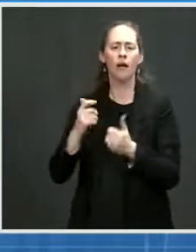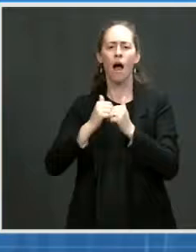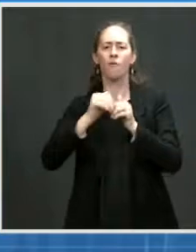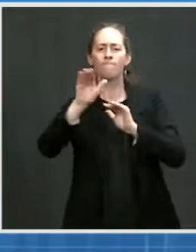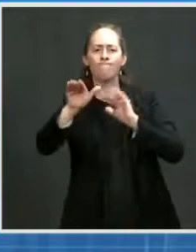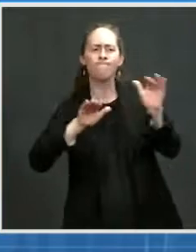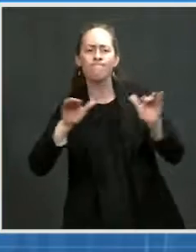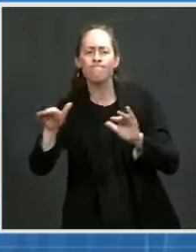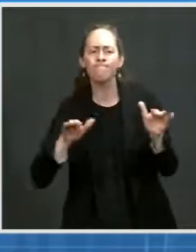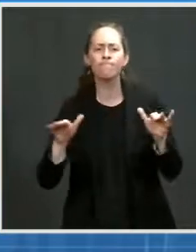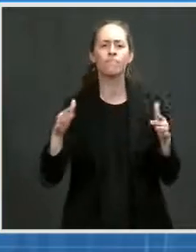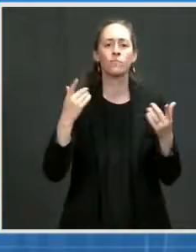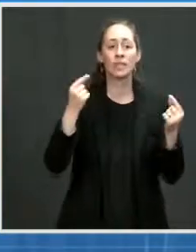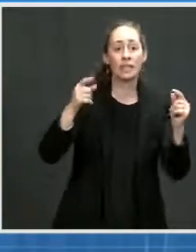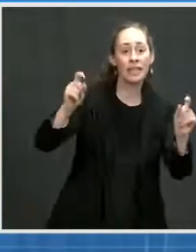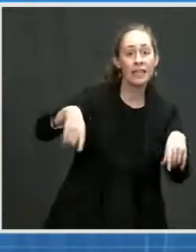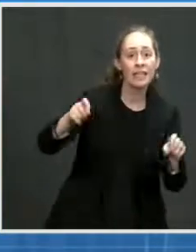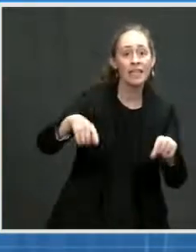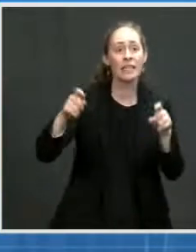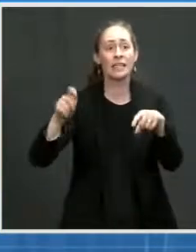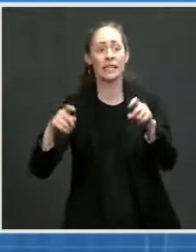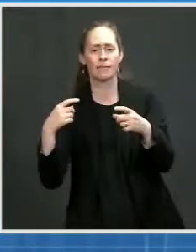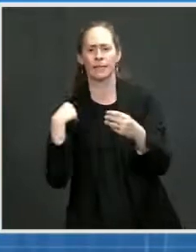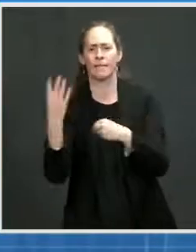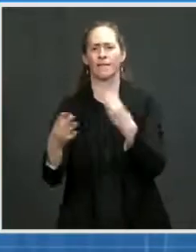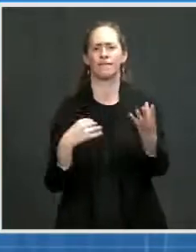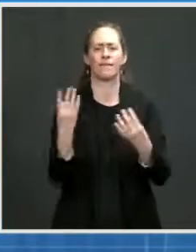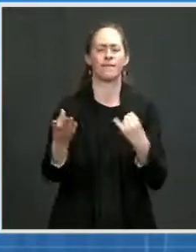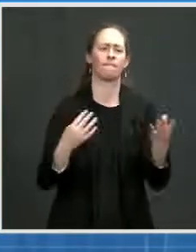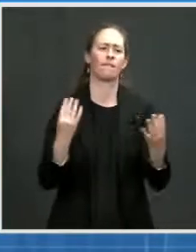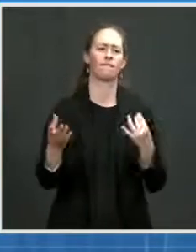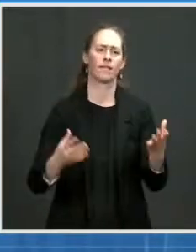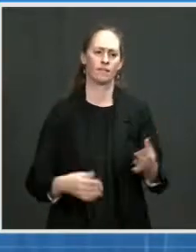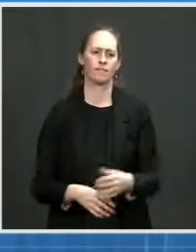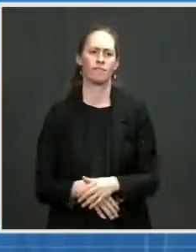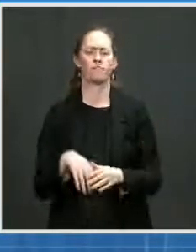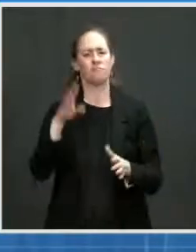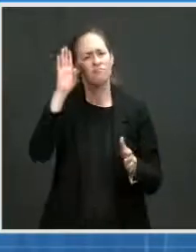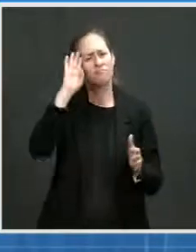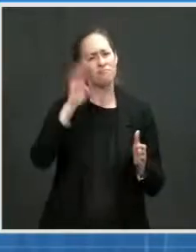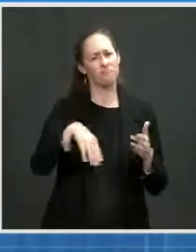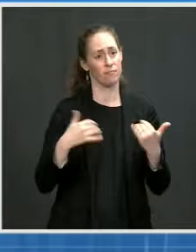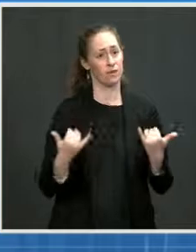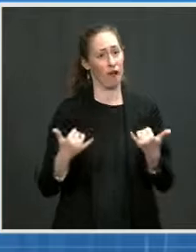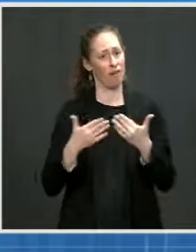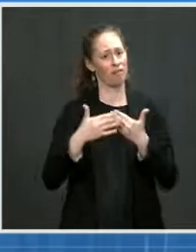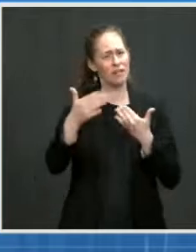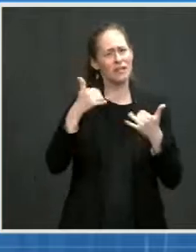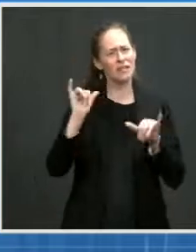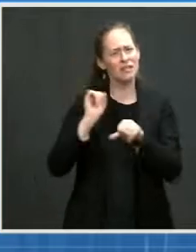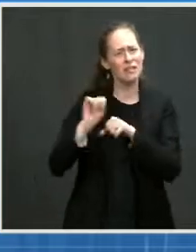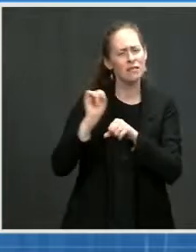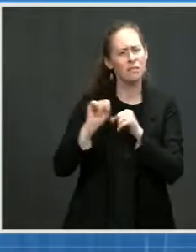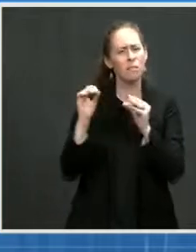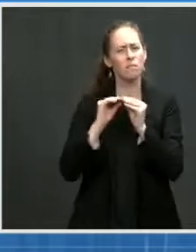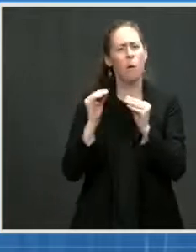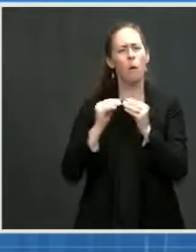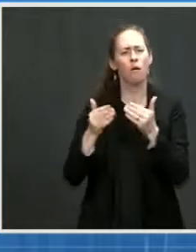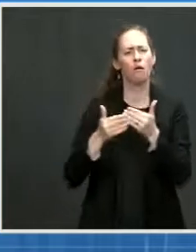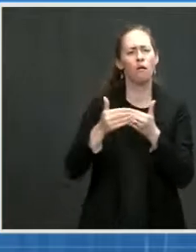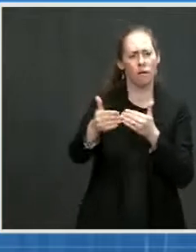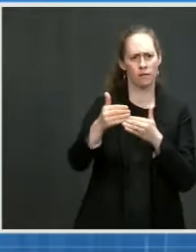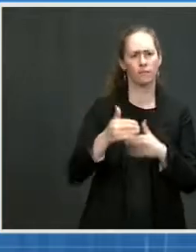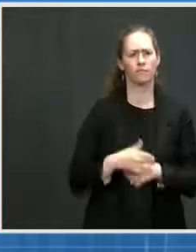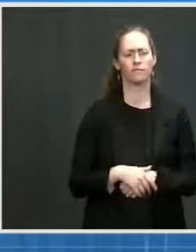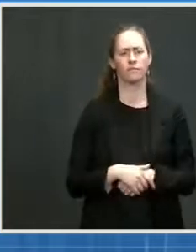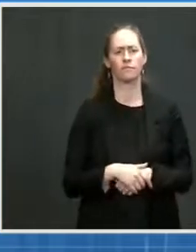investment. We all have more work to do. We have to continue to ensure everyone who is at yes does not face